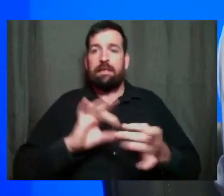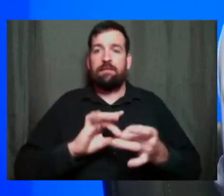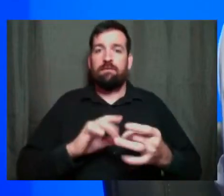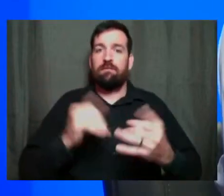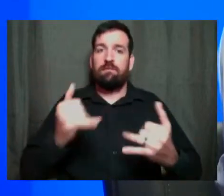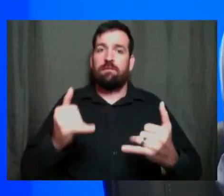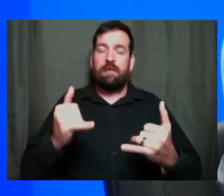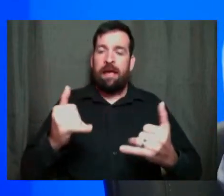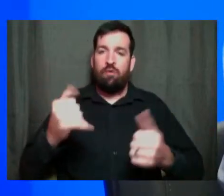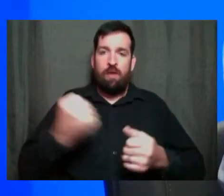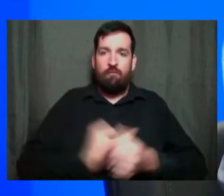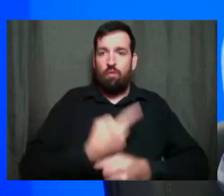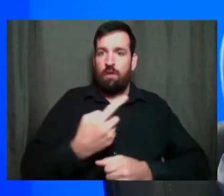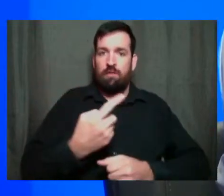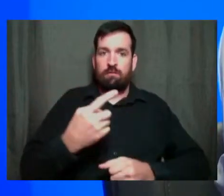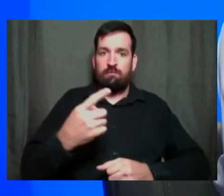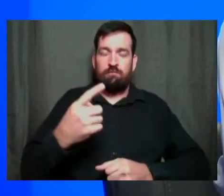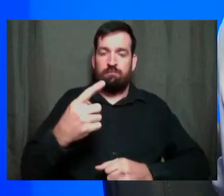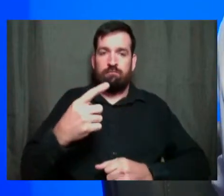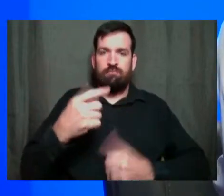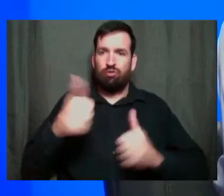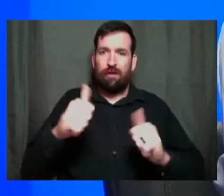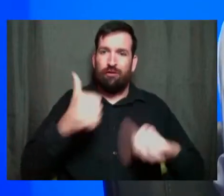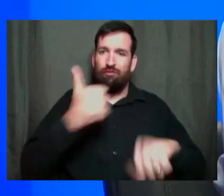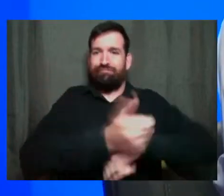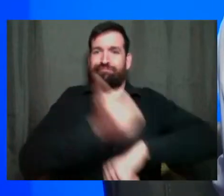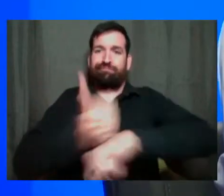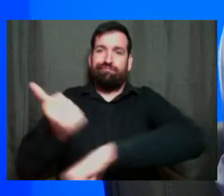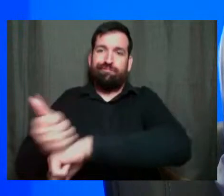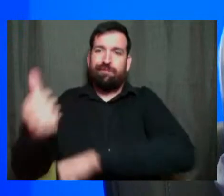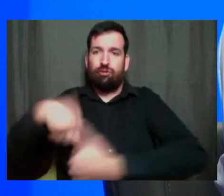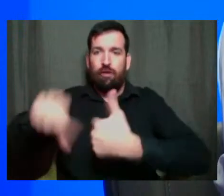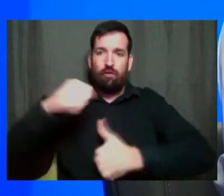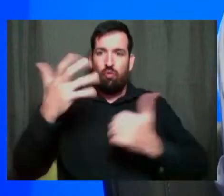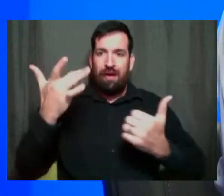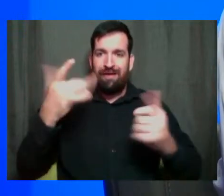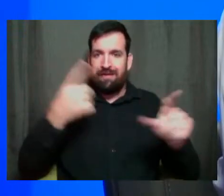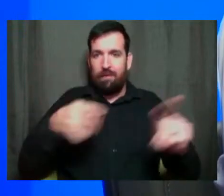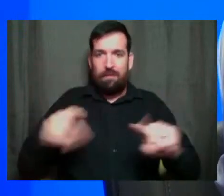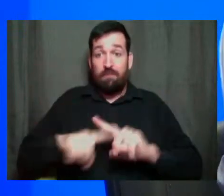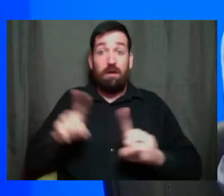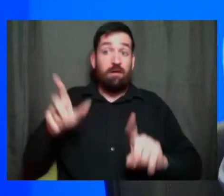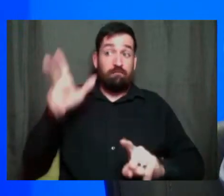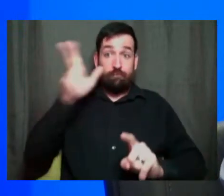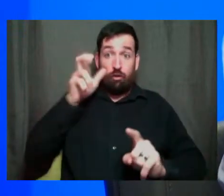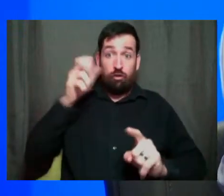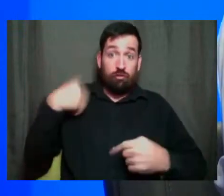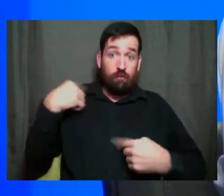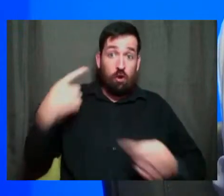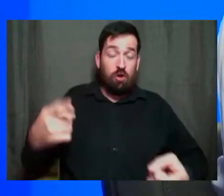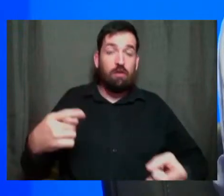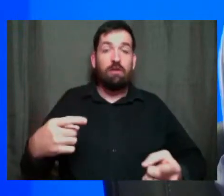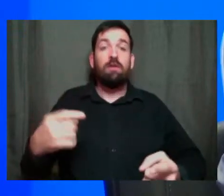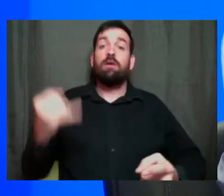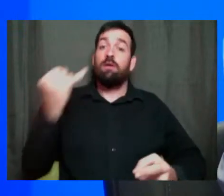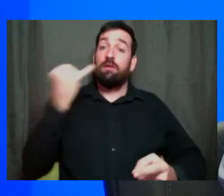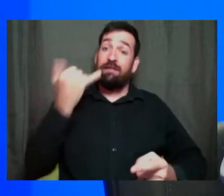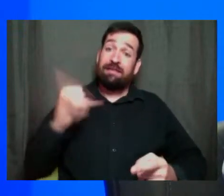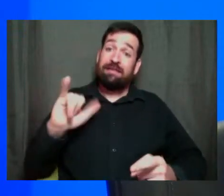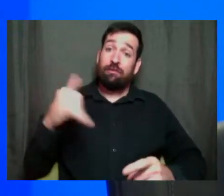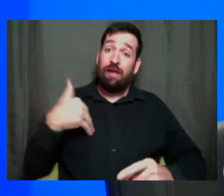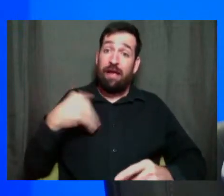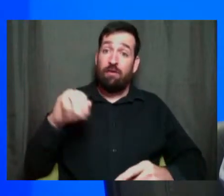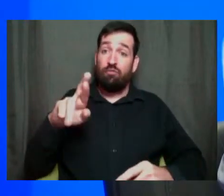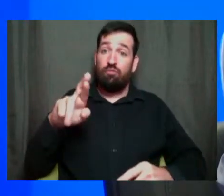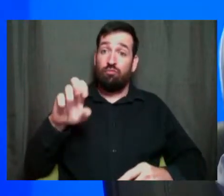Everyone's trying to throw each other under the bus of why it really is occurring. But as far as what I've heard, but if I still had a ResMed, I would not be using